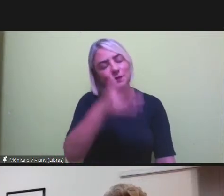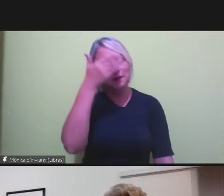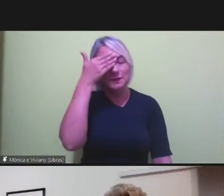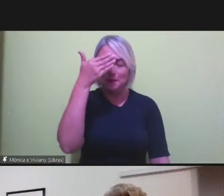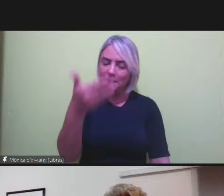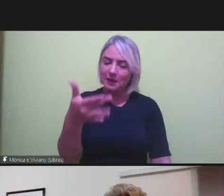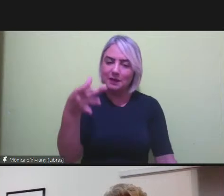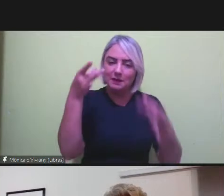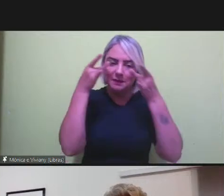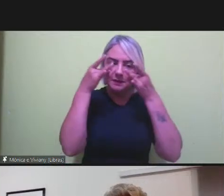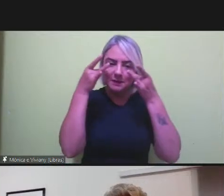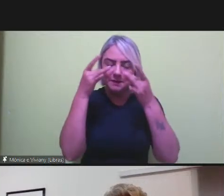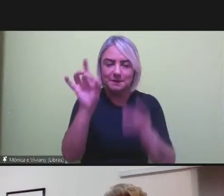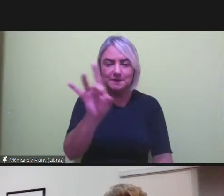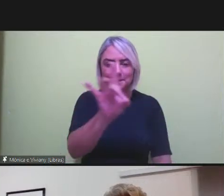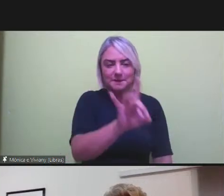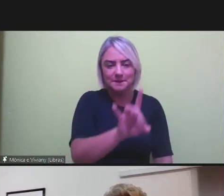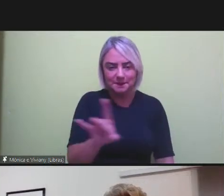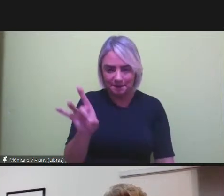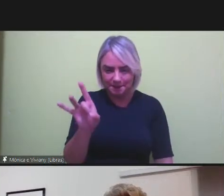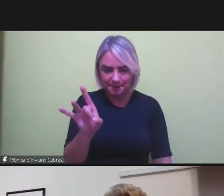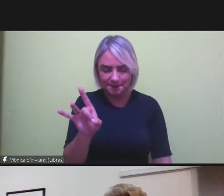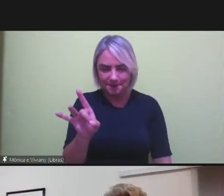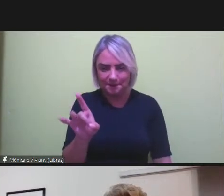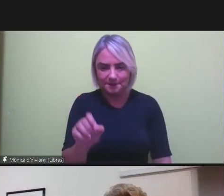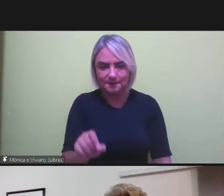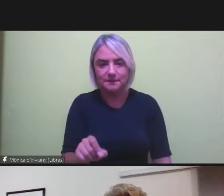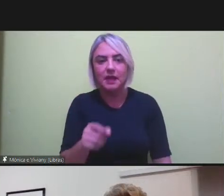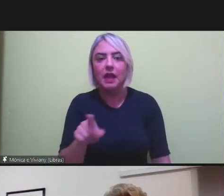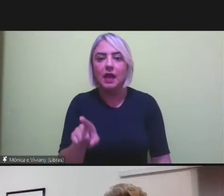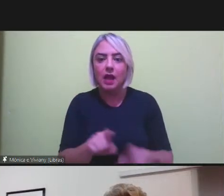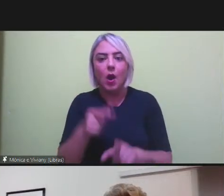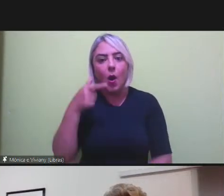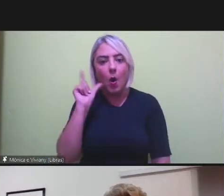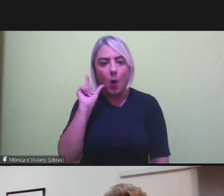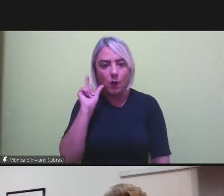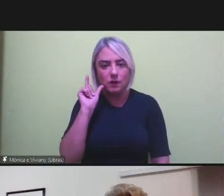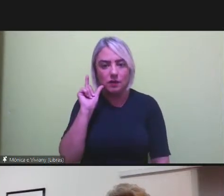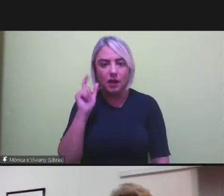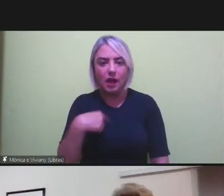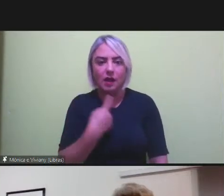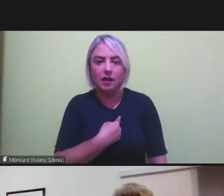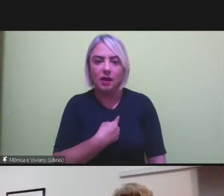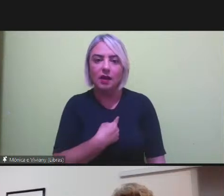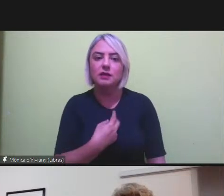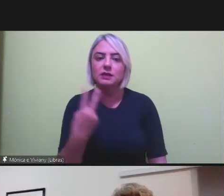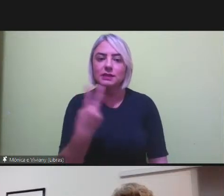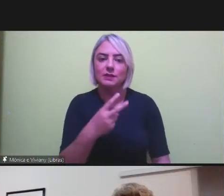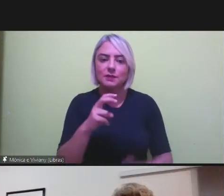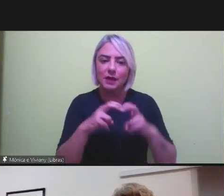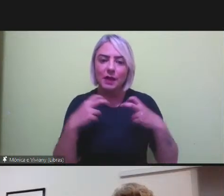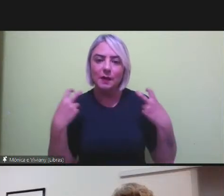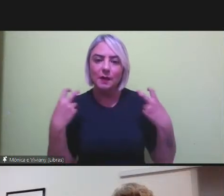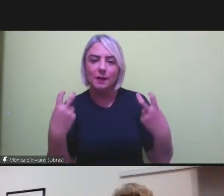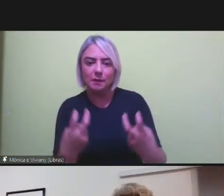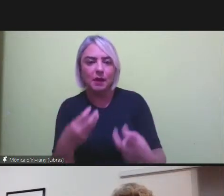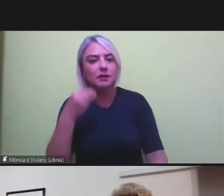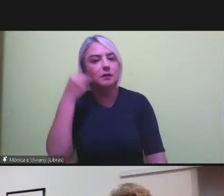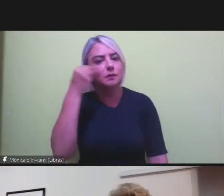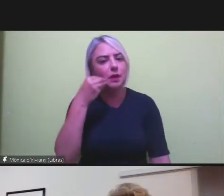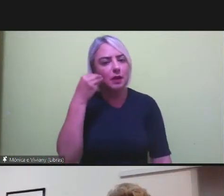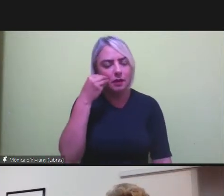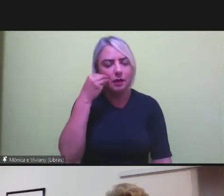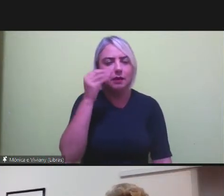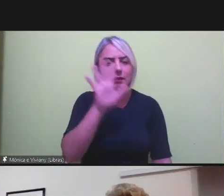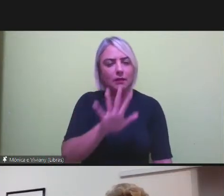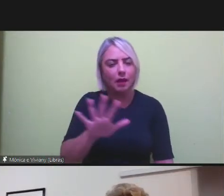I would like to once again to thank the presence of everyone. As it was made yesterday, our second panel